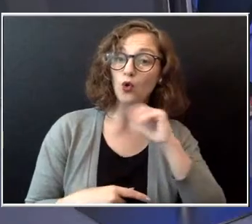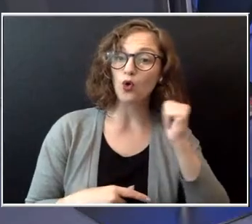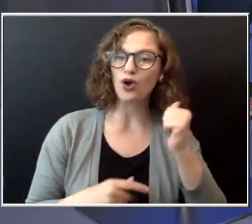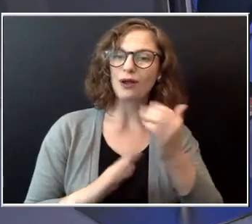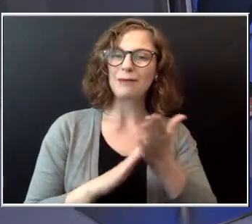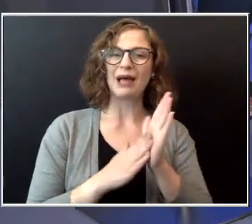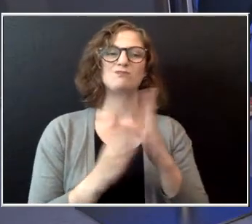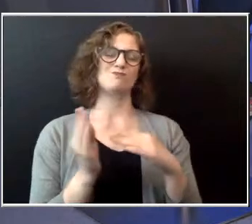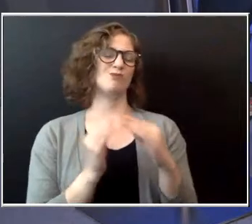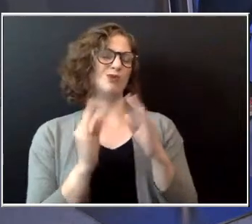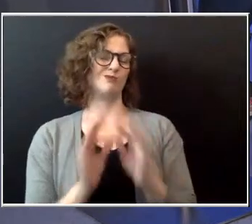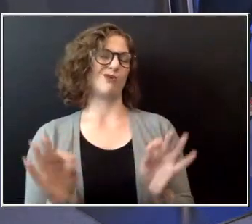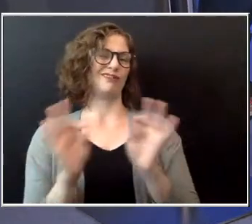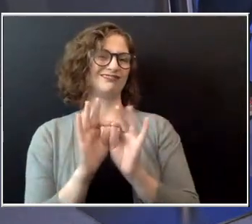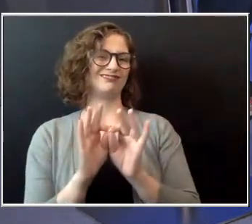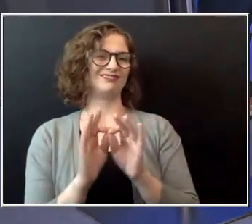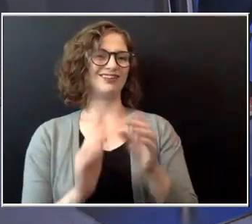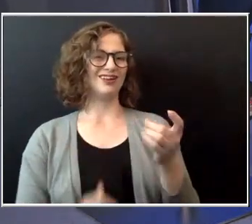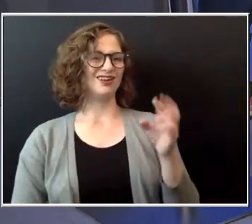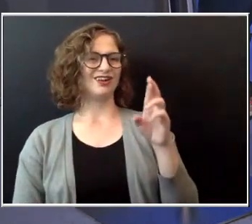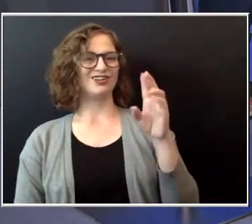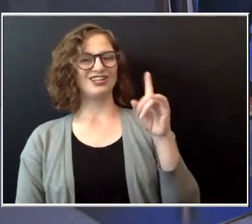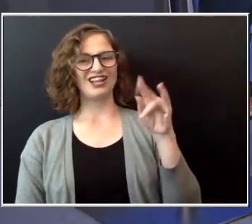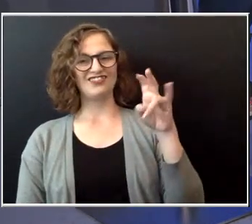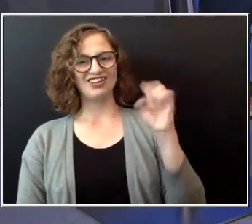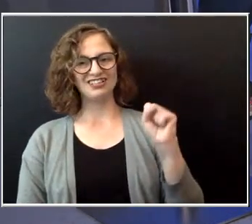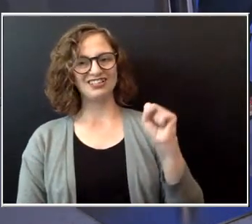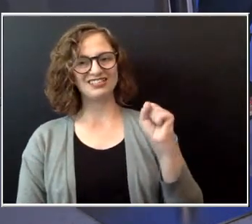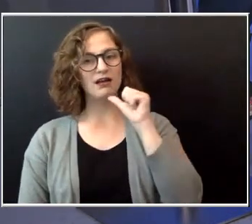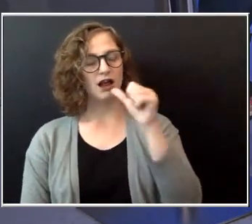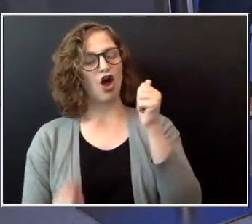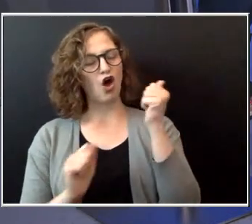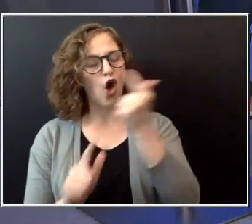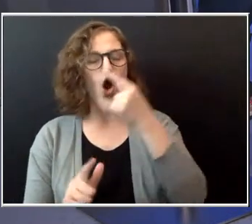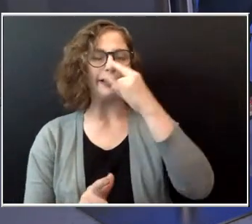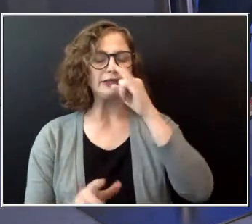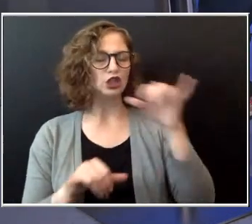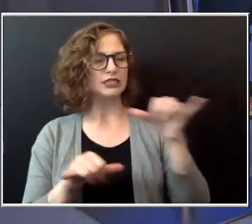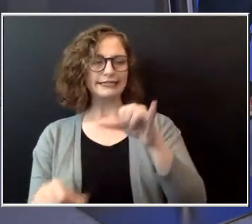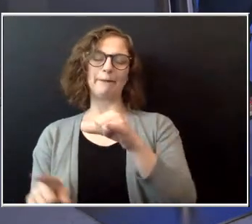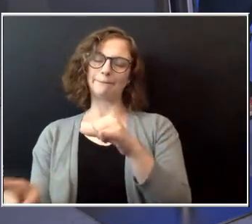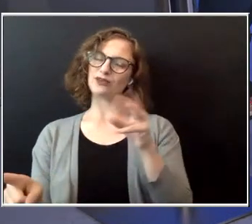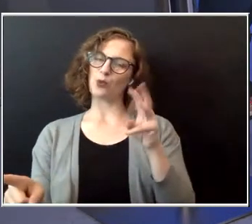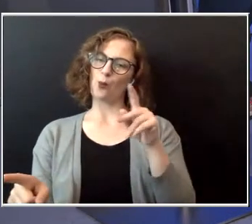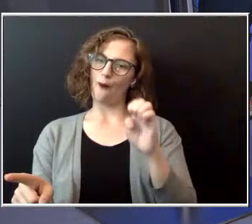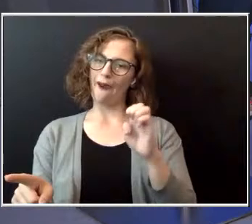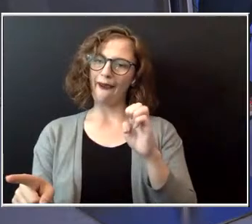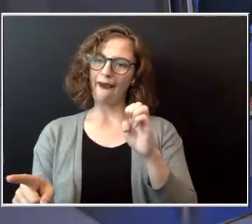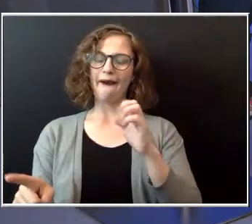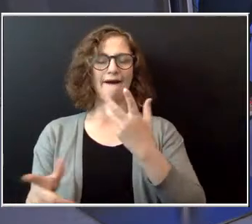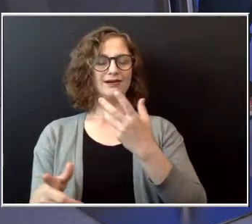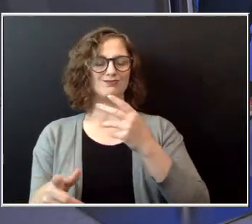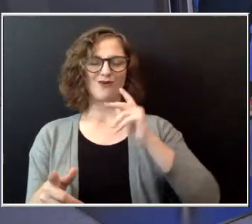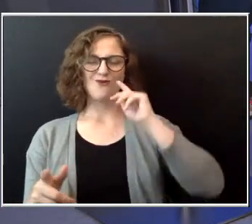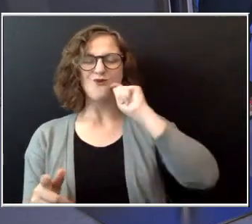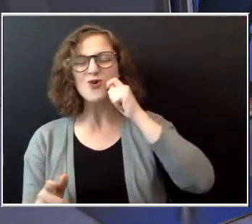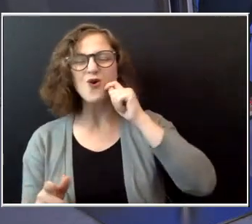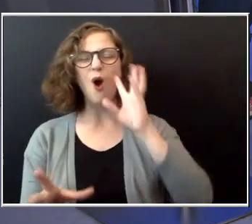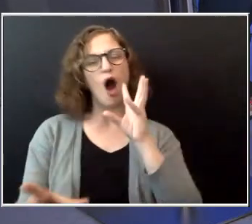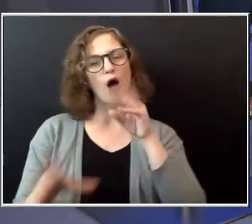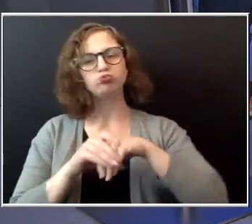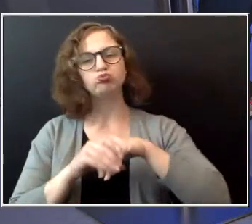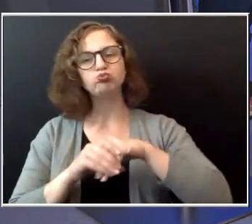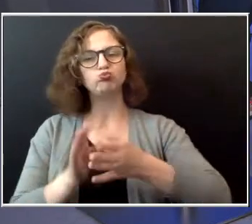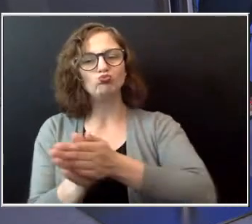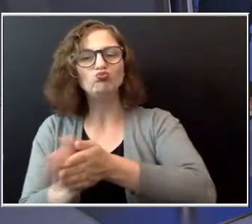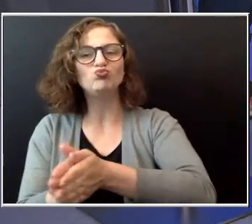is as engaged and receptive and cool as Wake is. So what's your advice to parents who know what's right for their